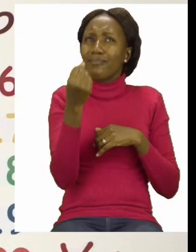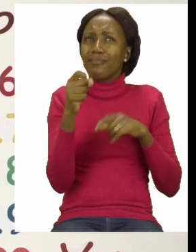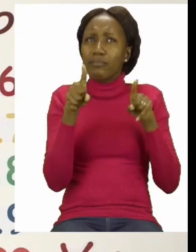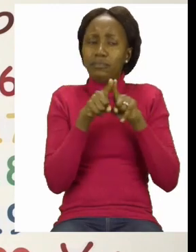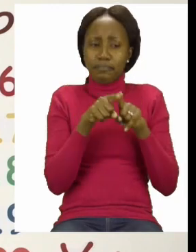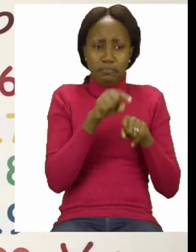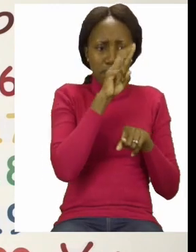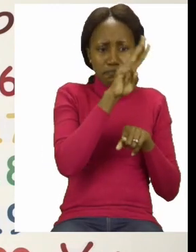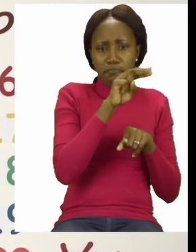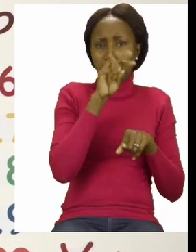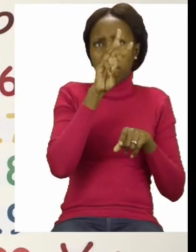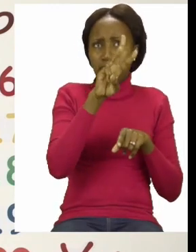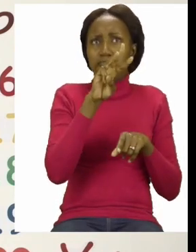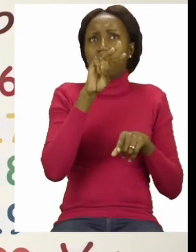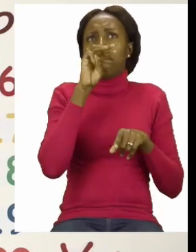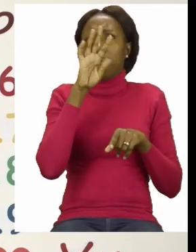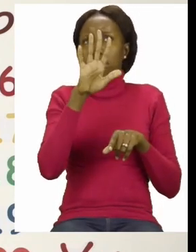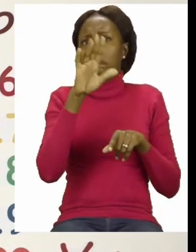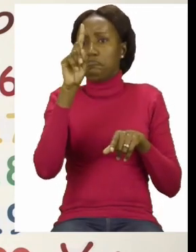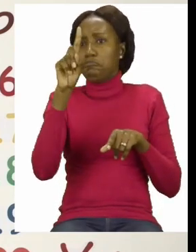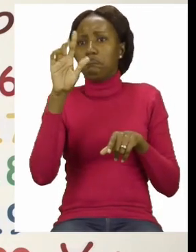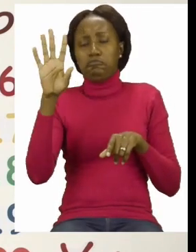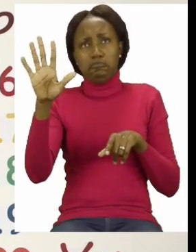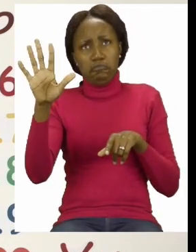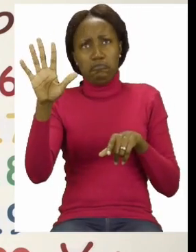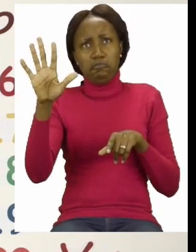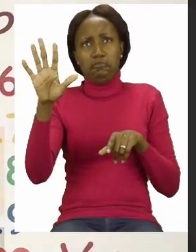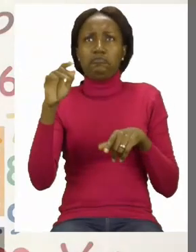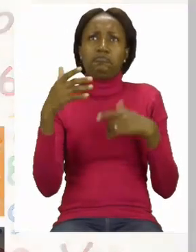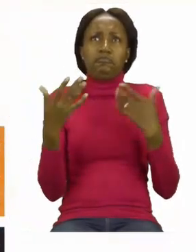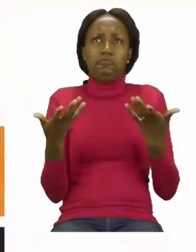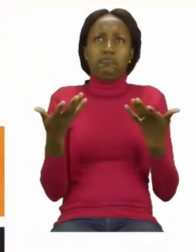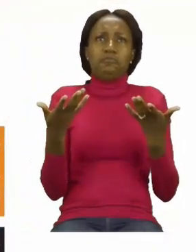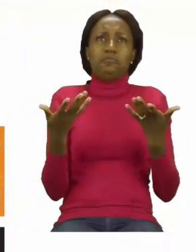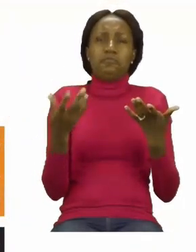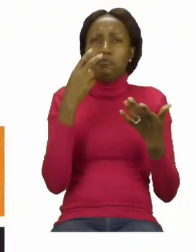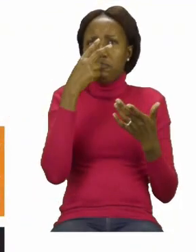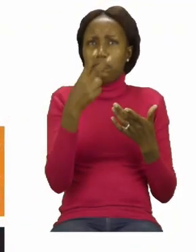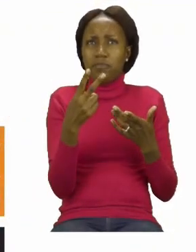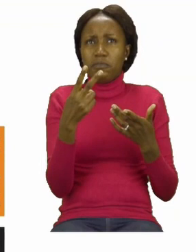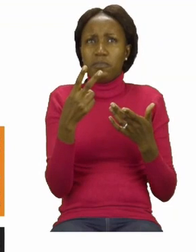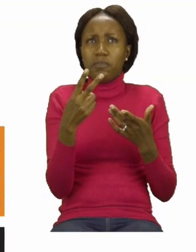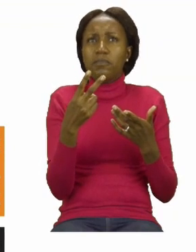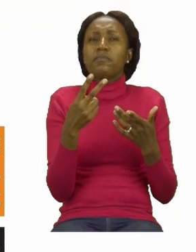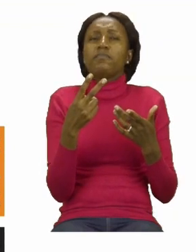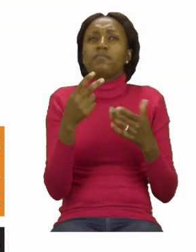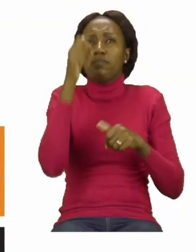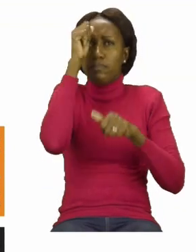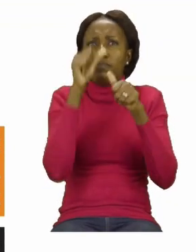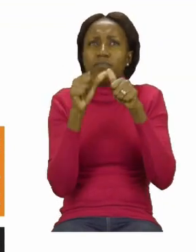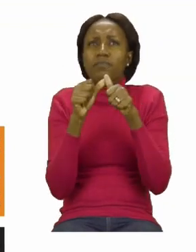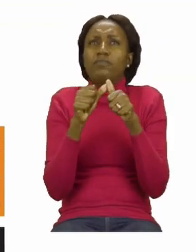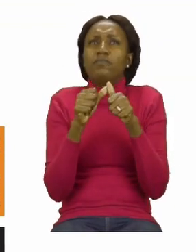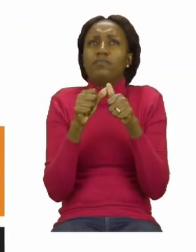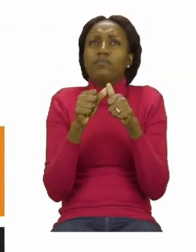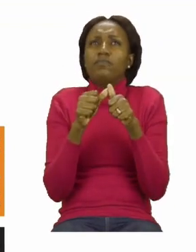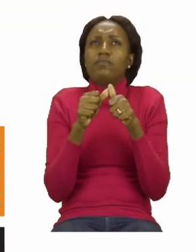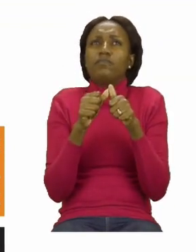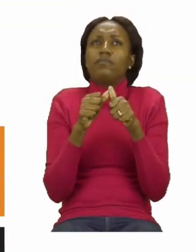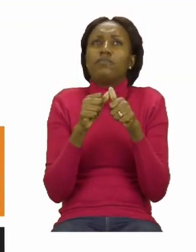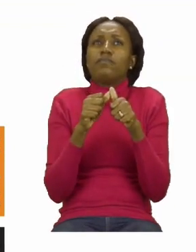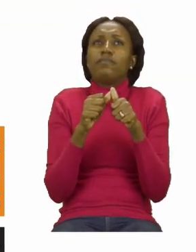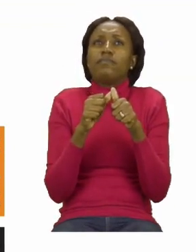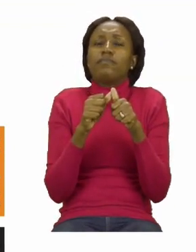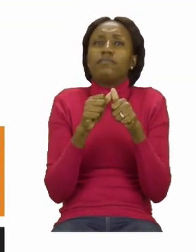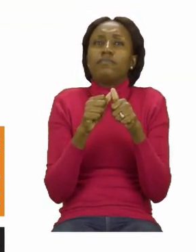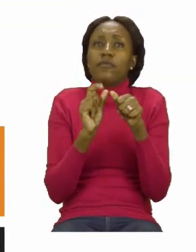on the board and it is the last one. So let's take a look. Remember, when we are actually